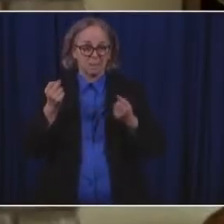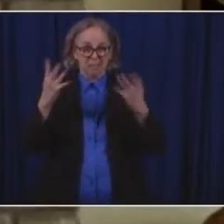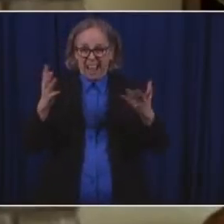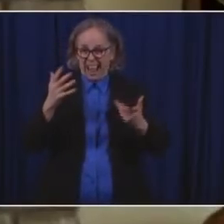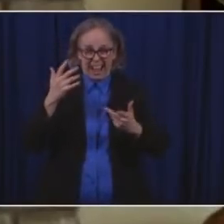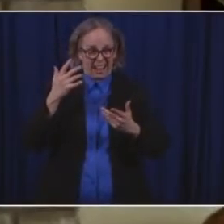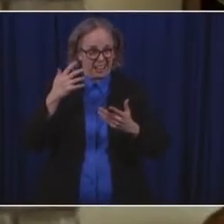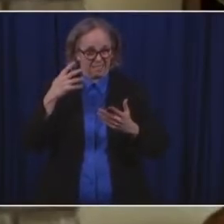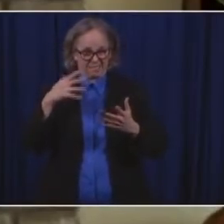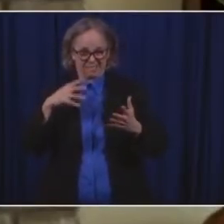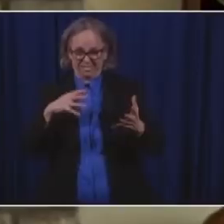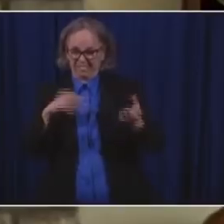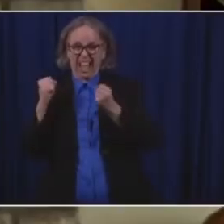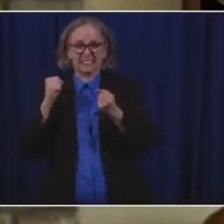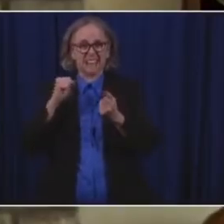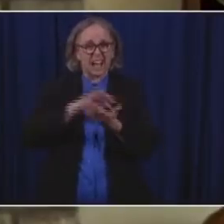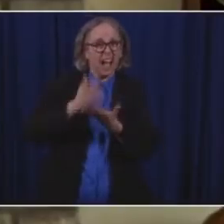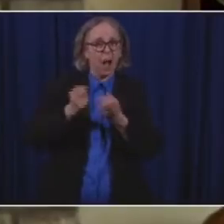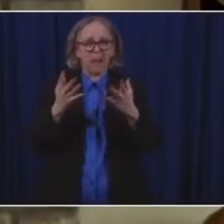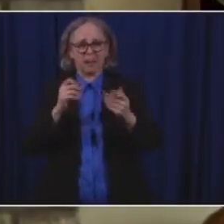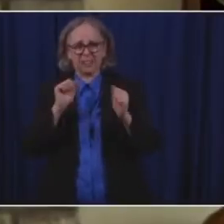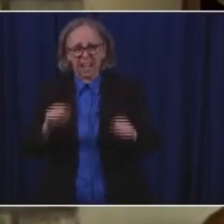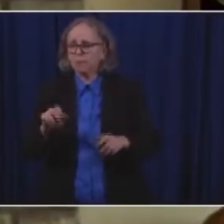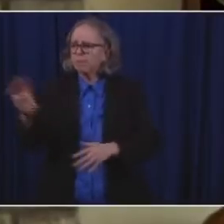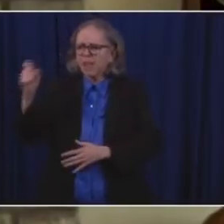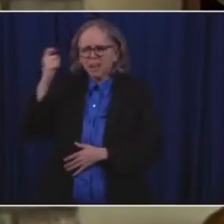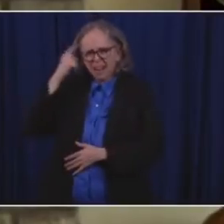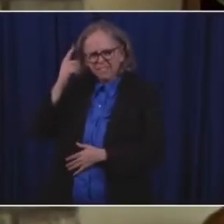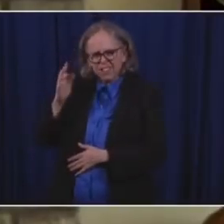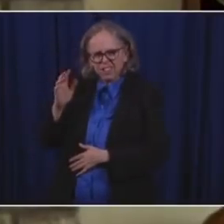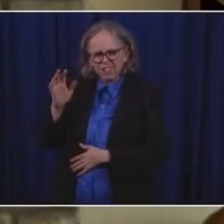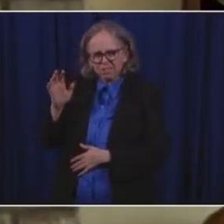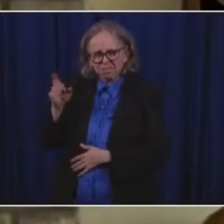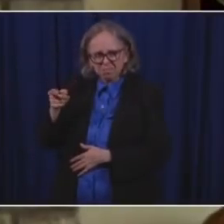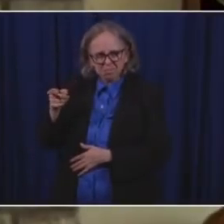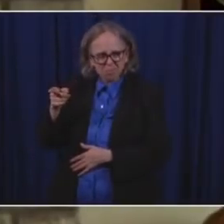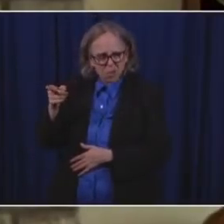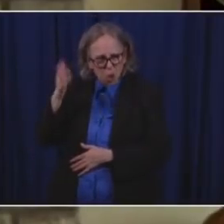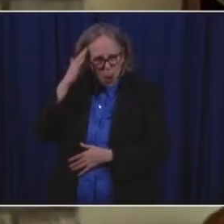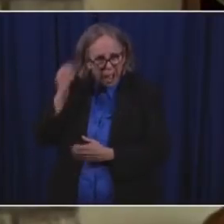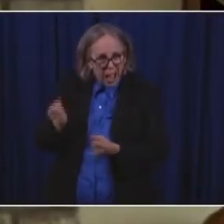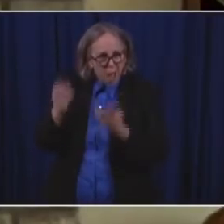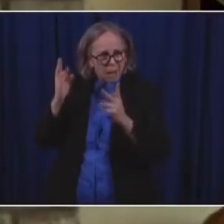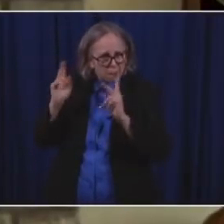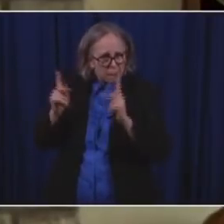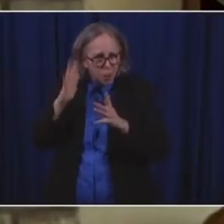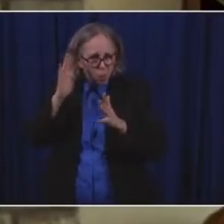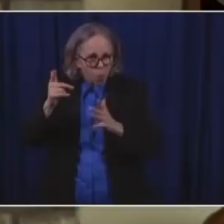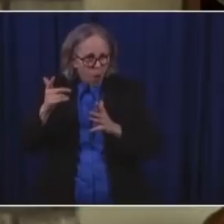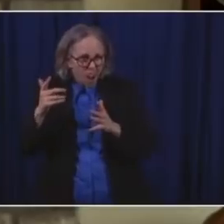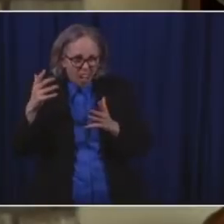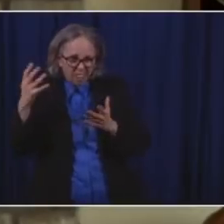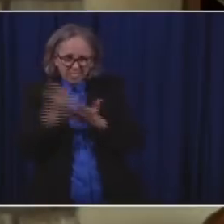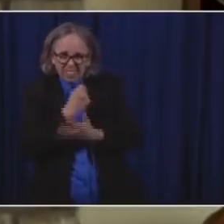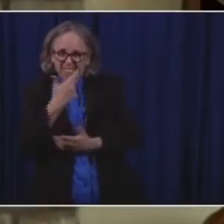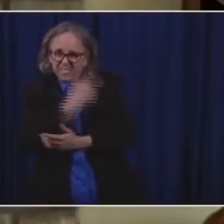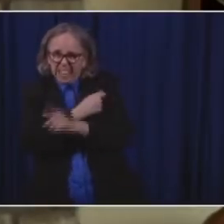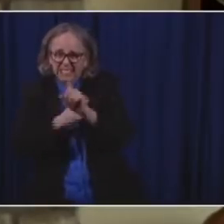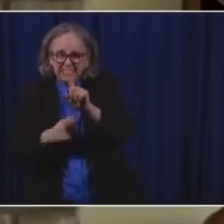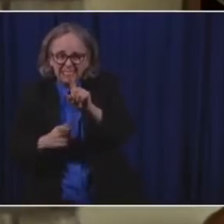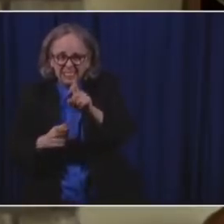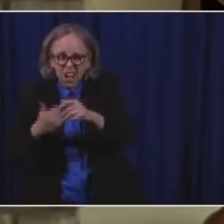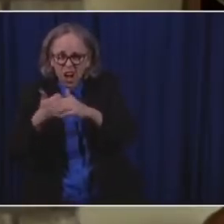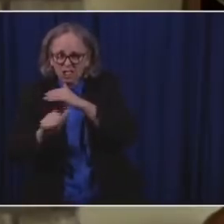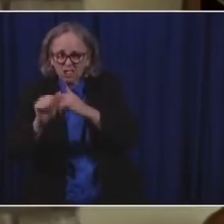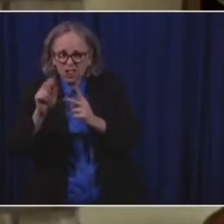we know how many people, for example, have been vaccinated in